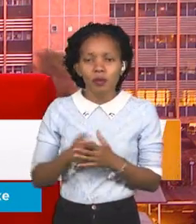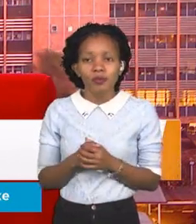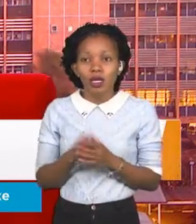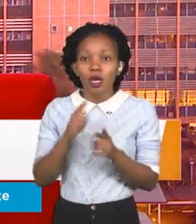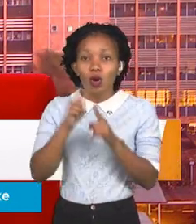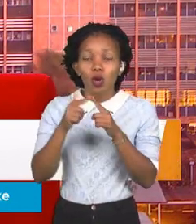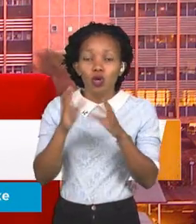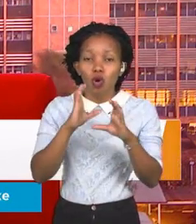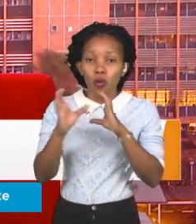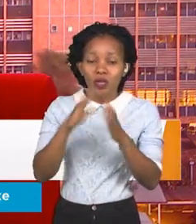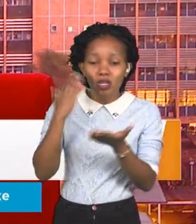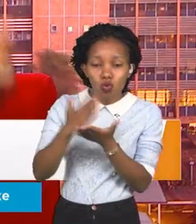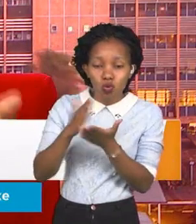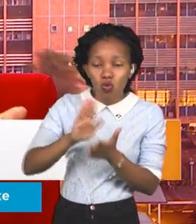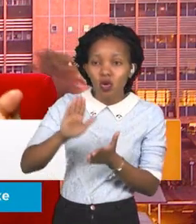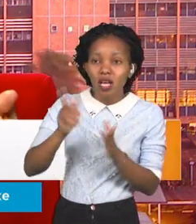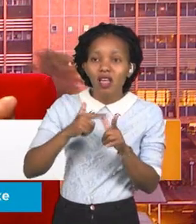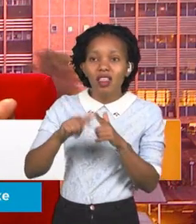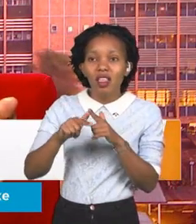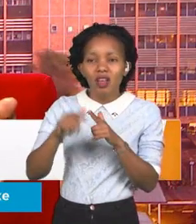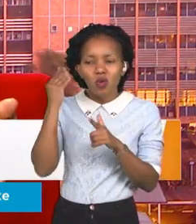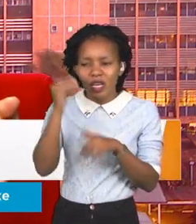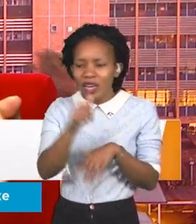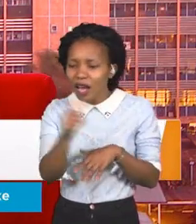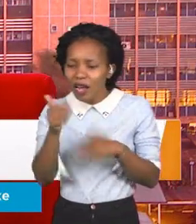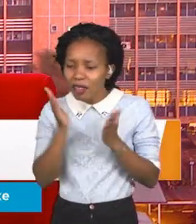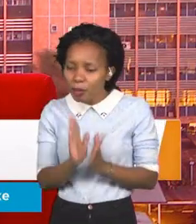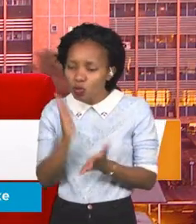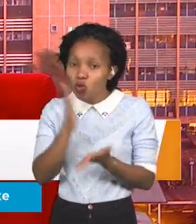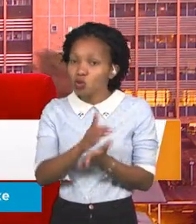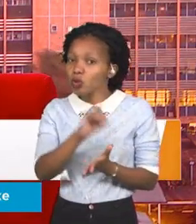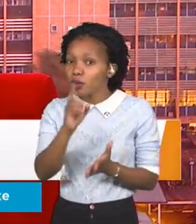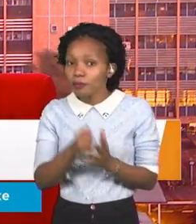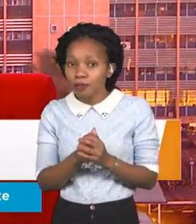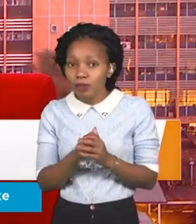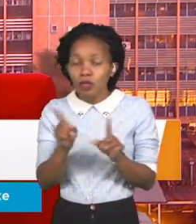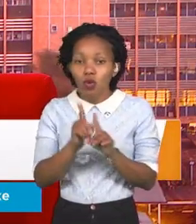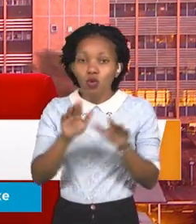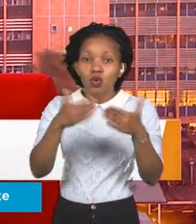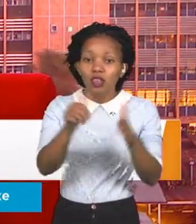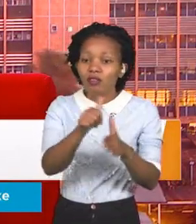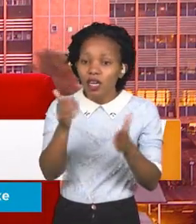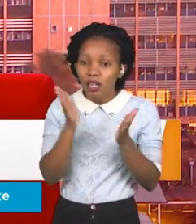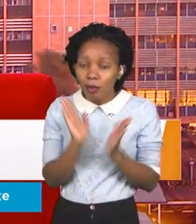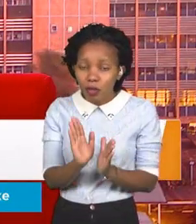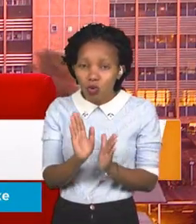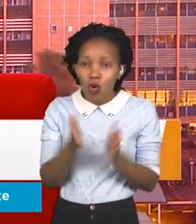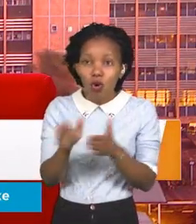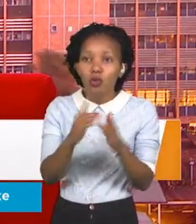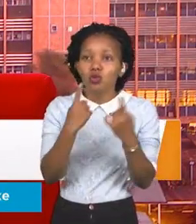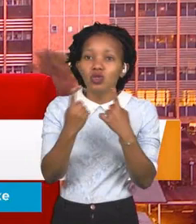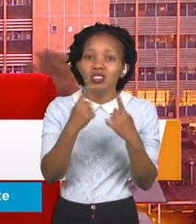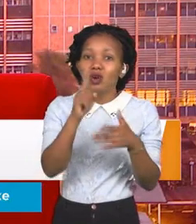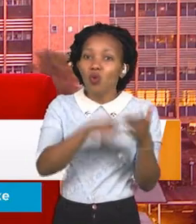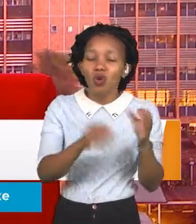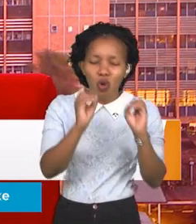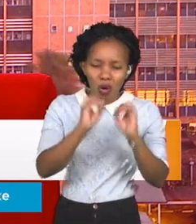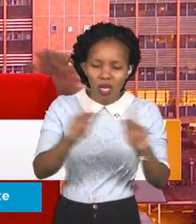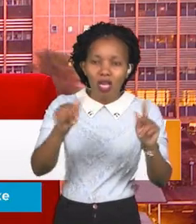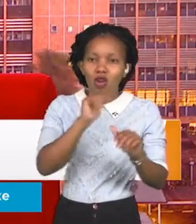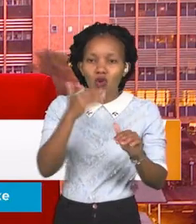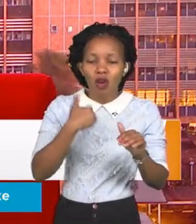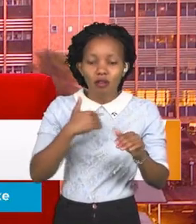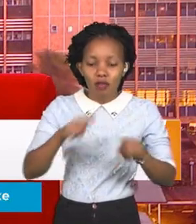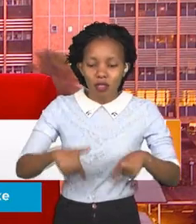you communicate your truth, mm-hmm. have you heard the other person's truth? Okay. Have you given the other person a chance to tell you, okay, I do not have